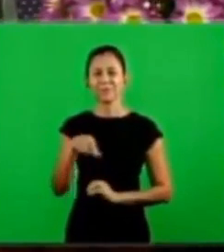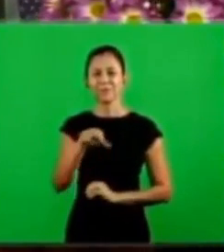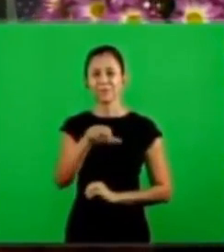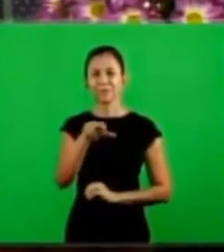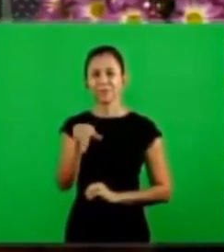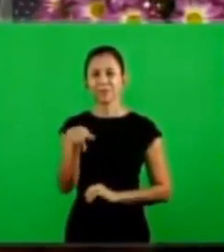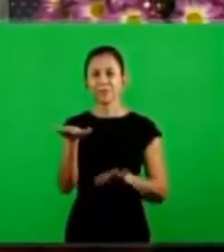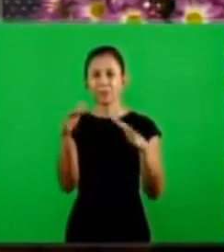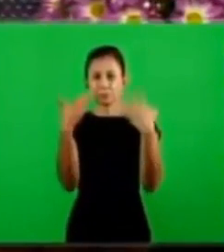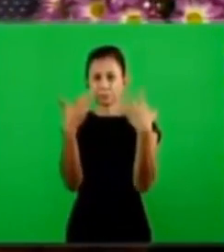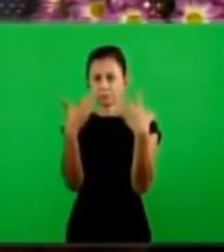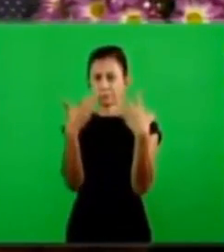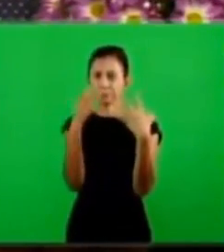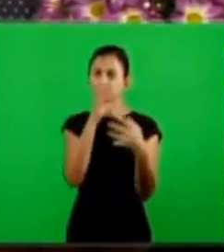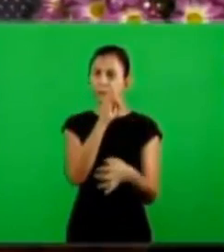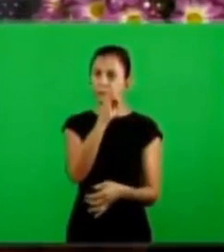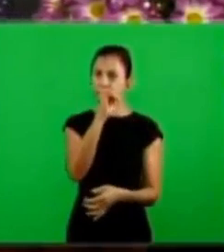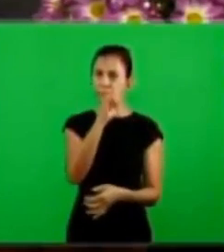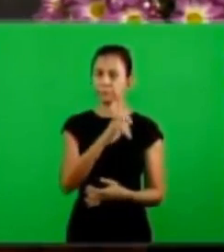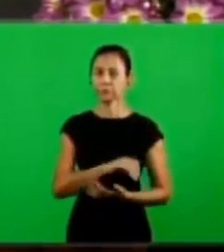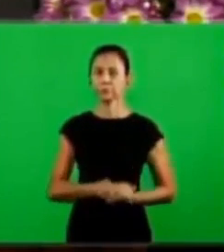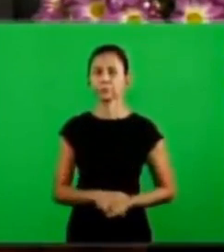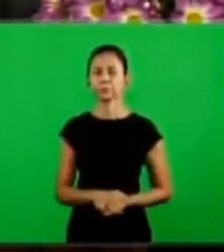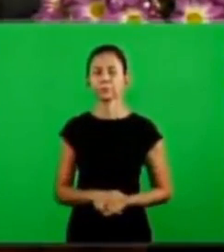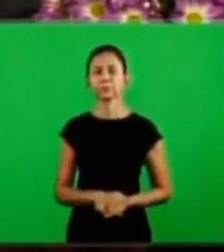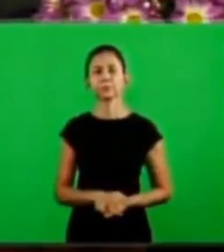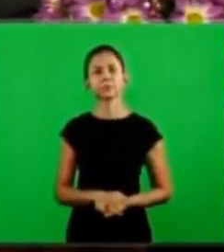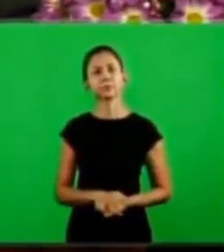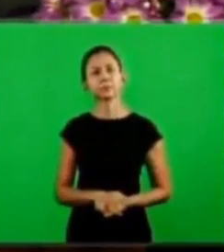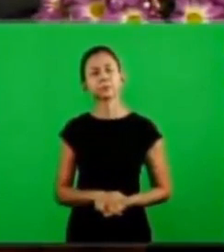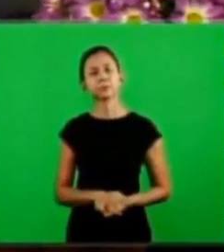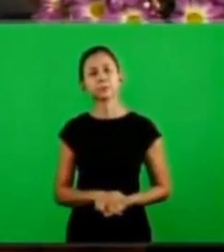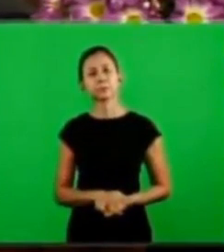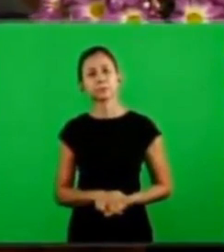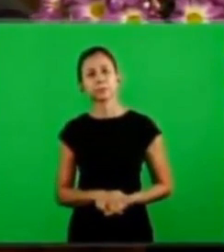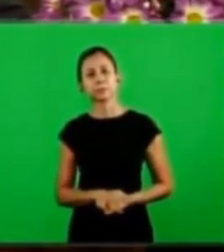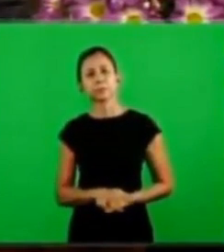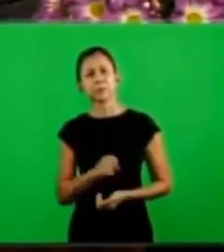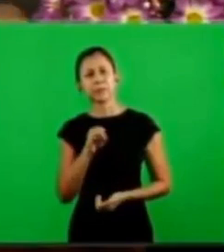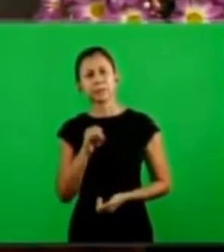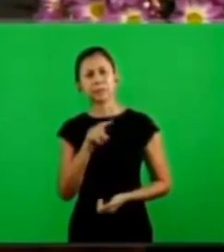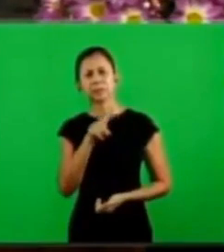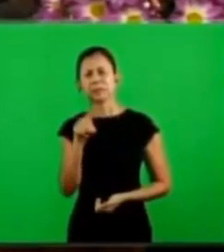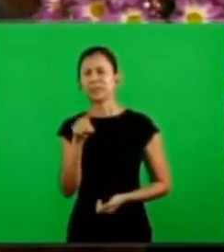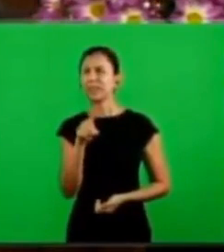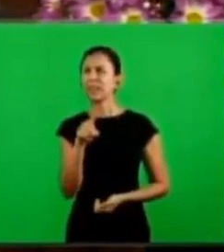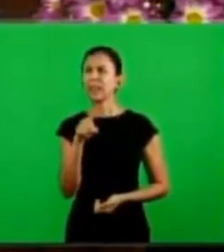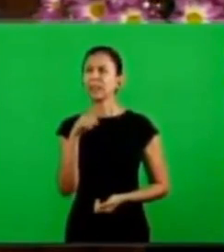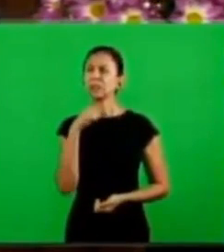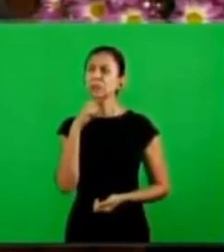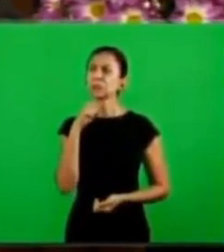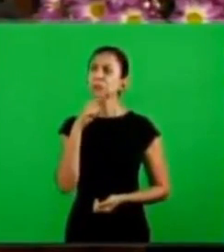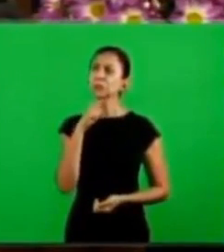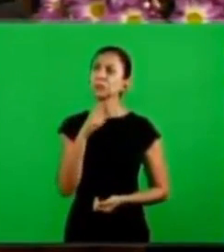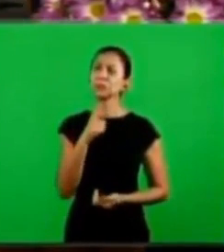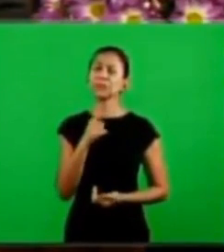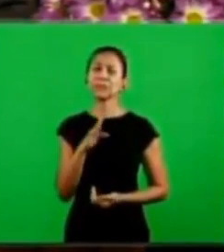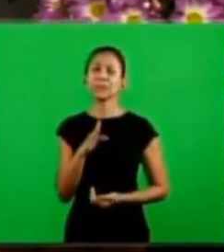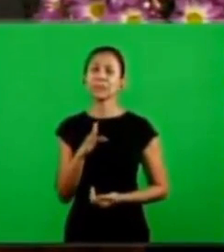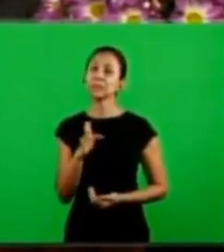We greet everyone that is listening to us. And we would like to say, whoever